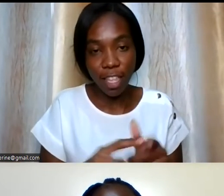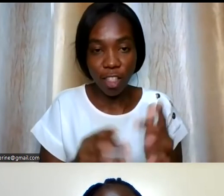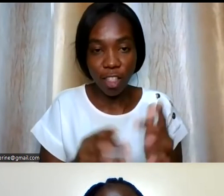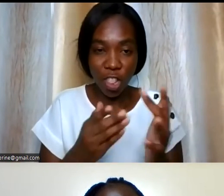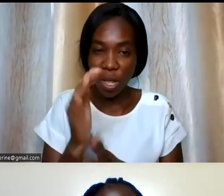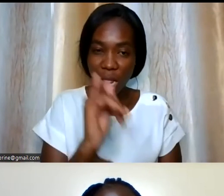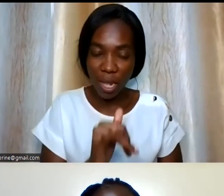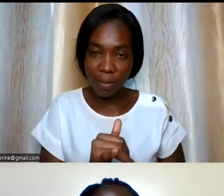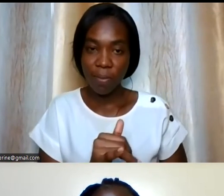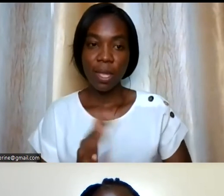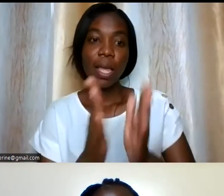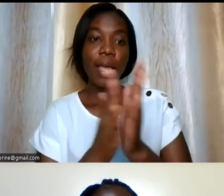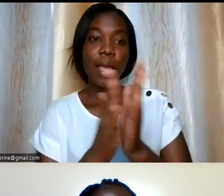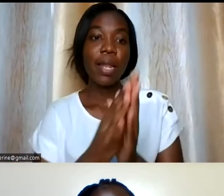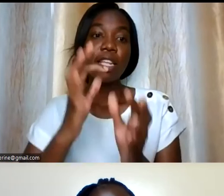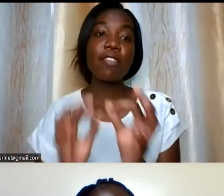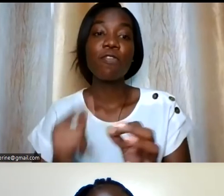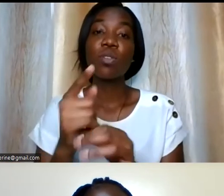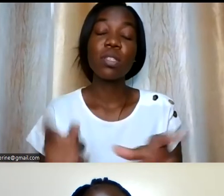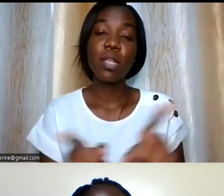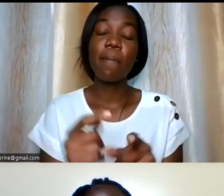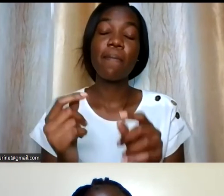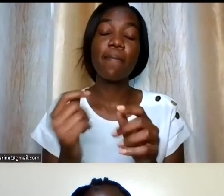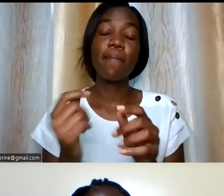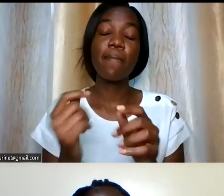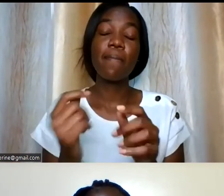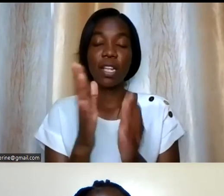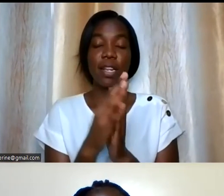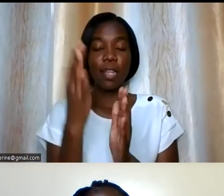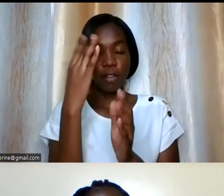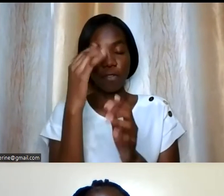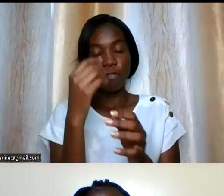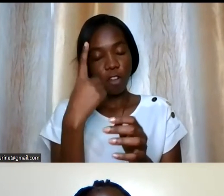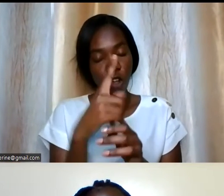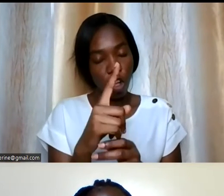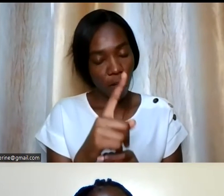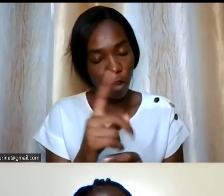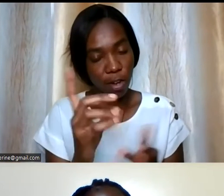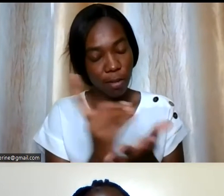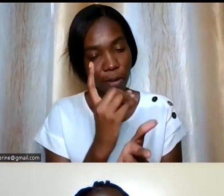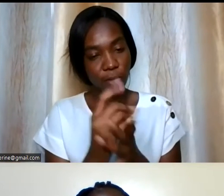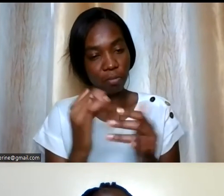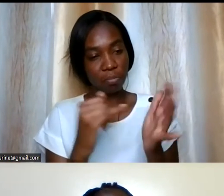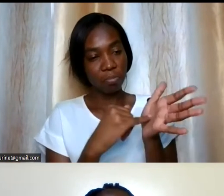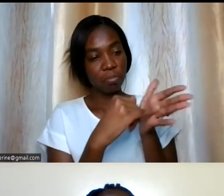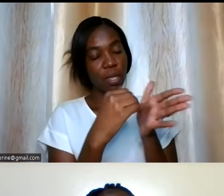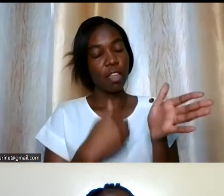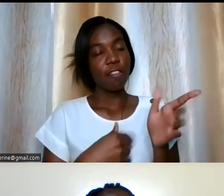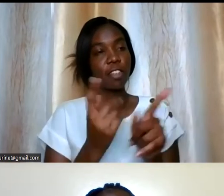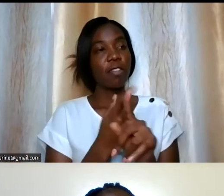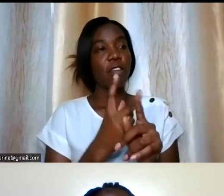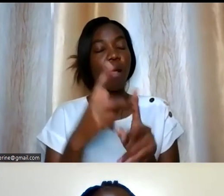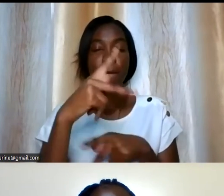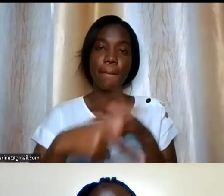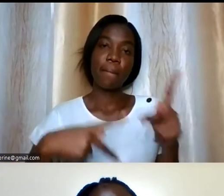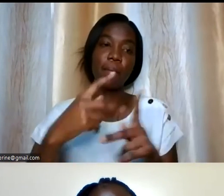if you as the HR and your heads of department are aligned in terms of processes and procedures, then they will be